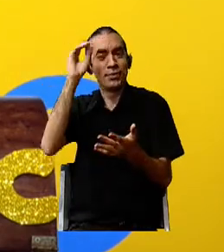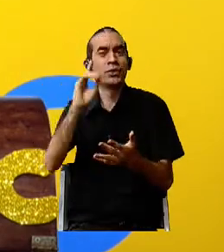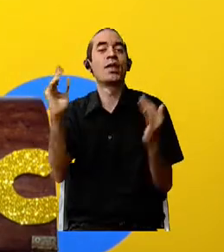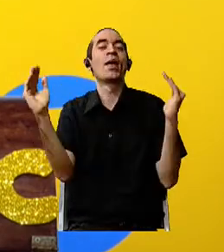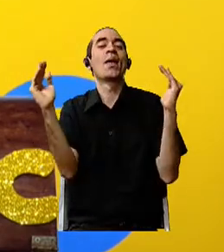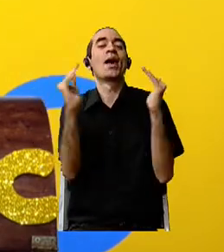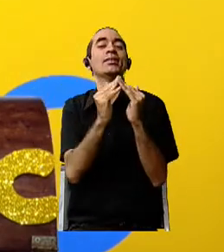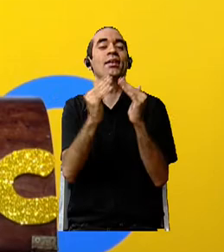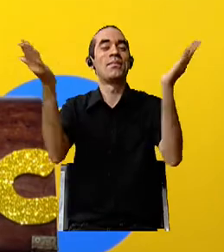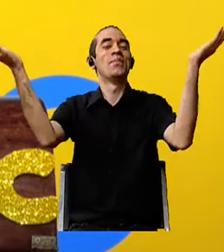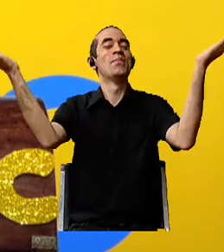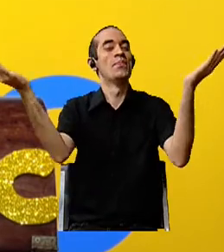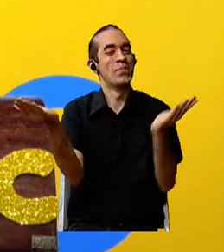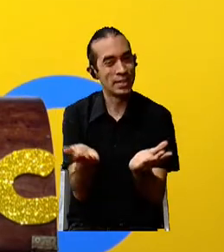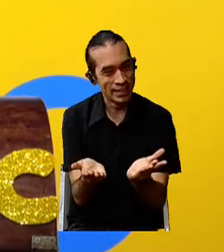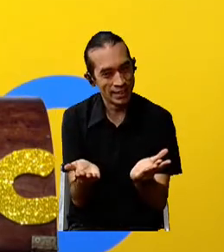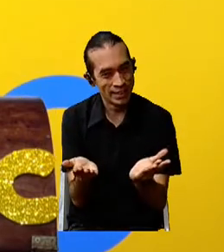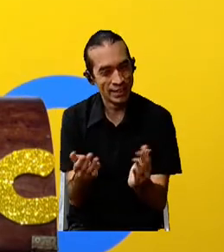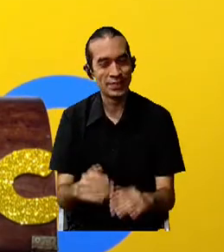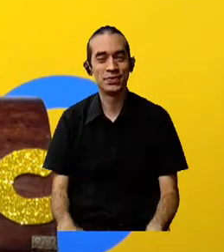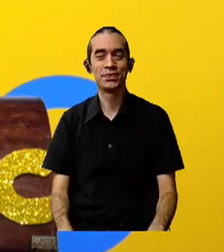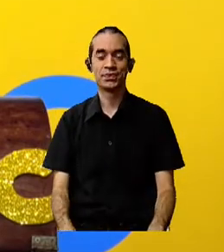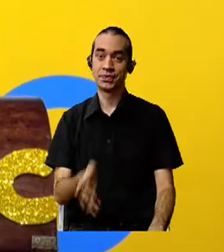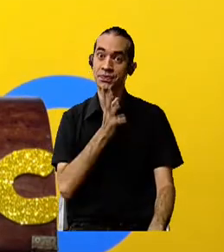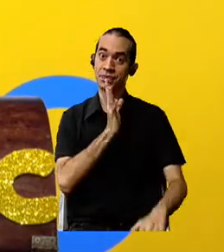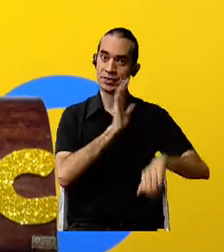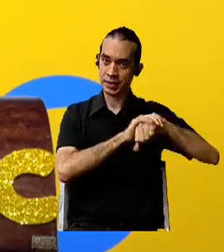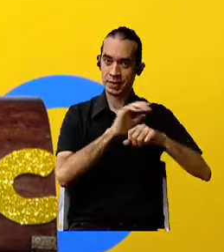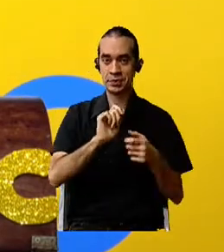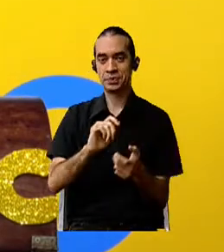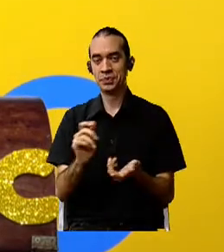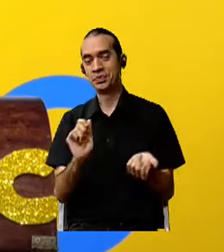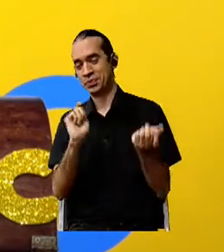Home. Bienvenidos a Aprendo en Casa. But first,